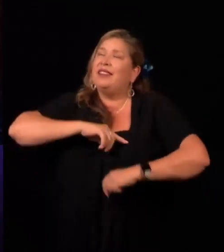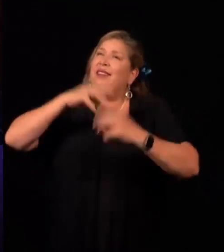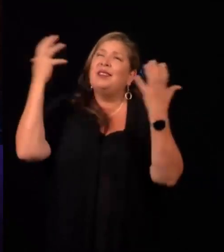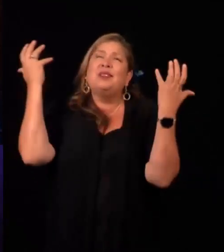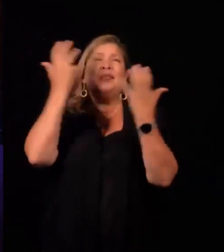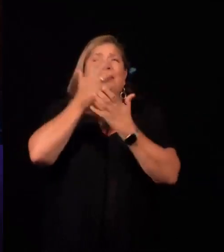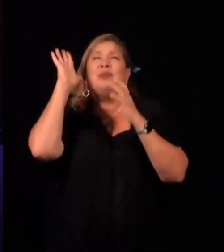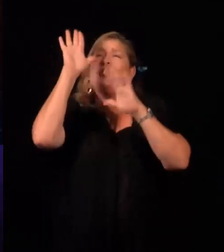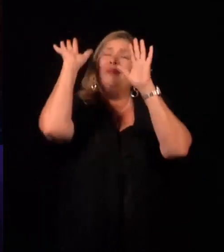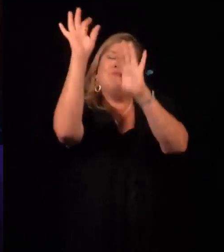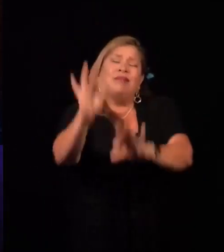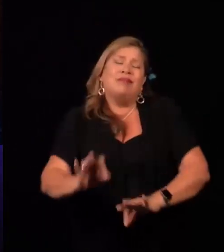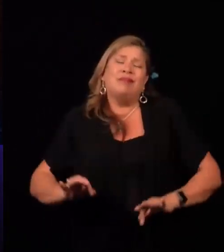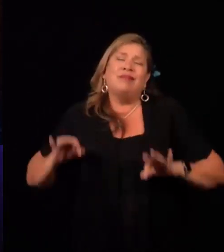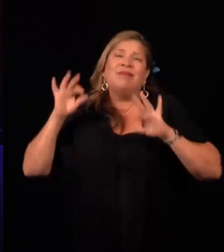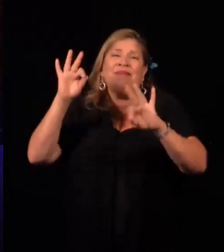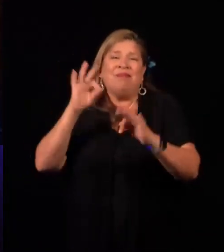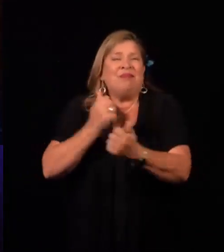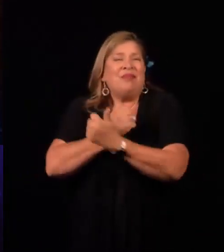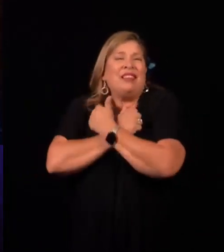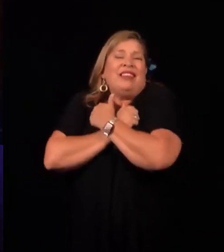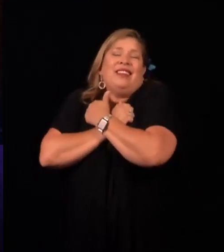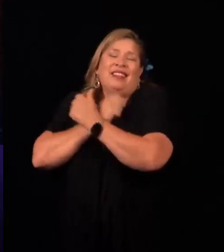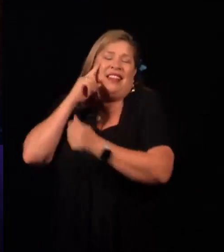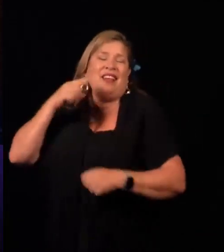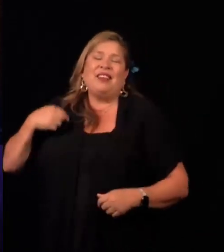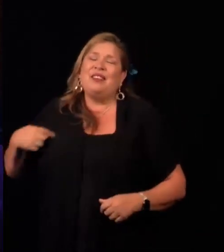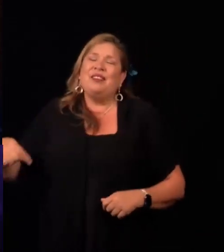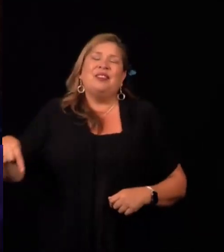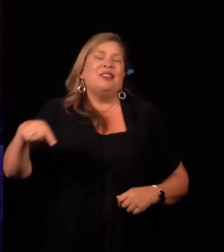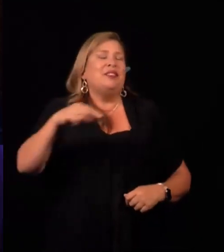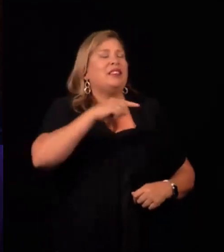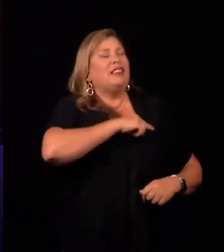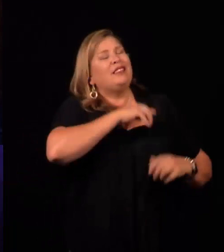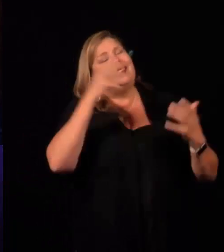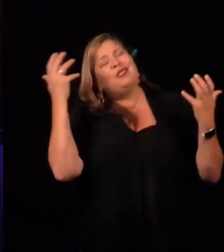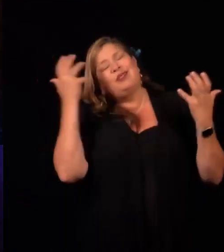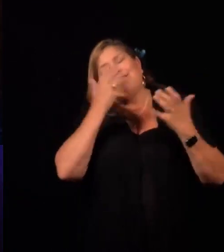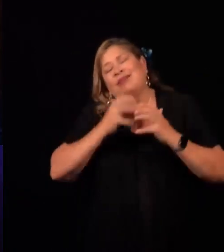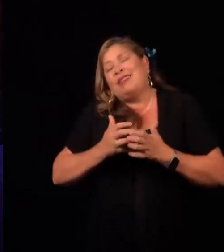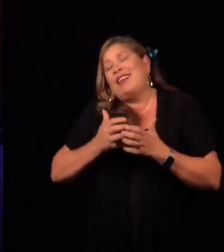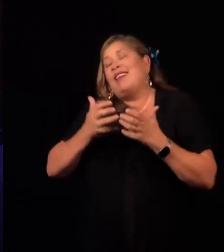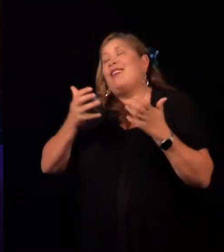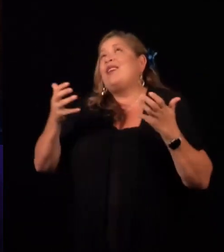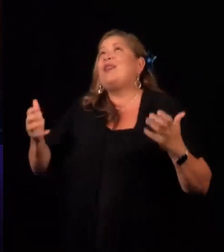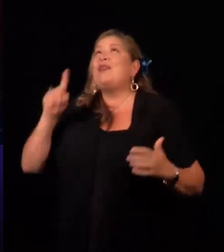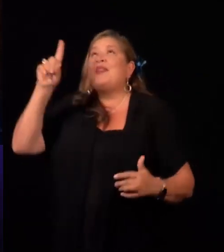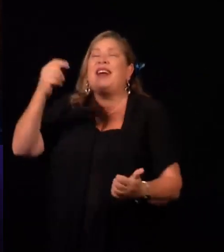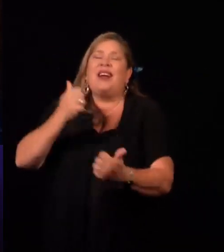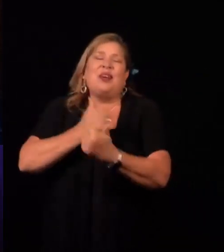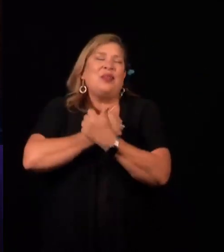loves us. Oh, how he loves us. Oh,